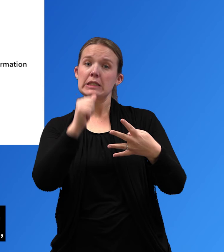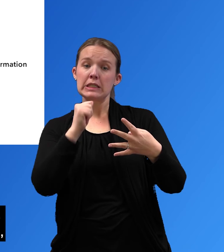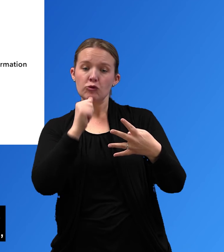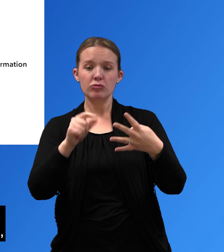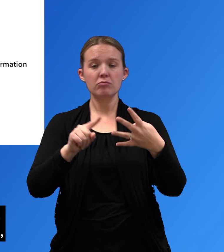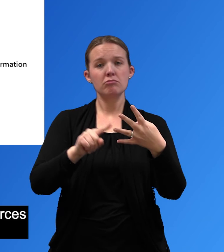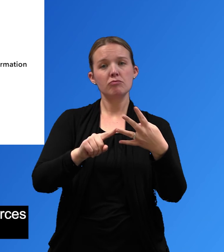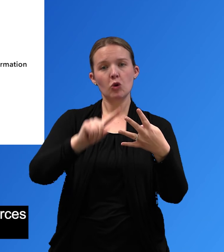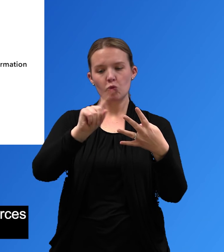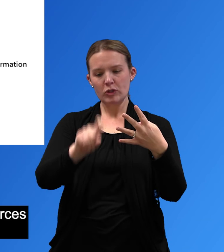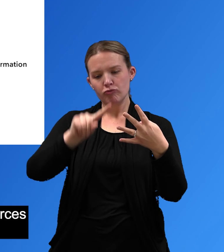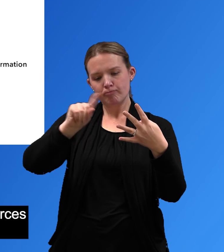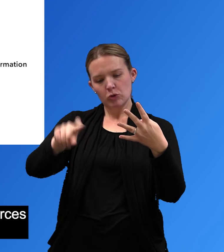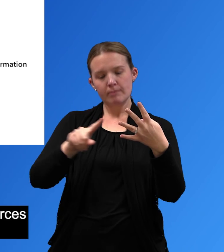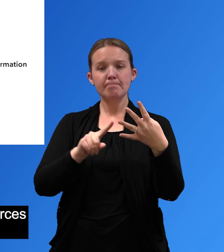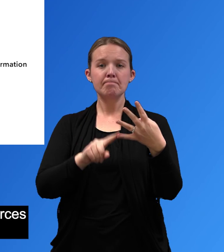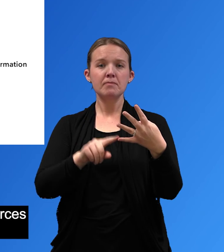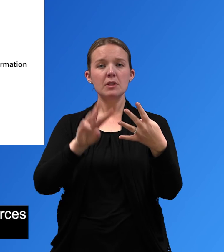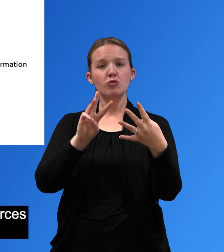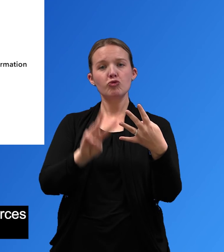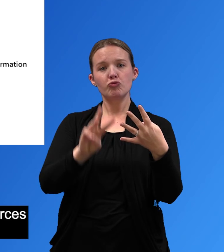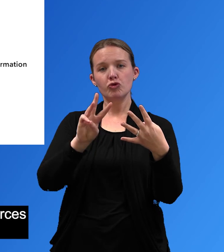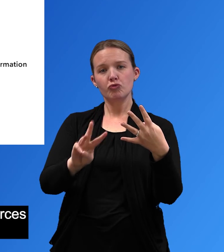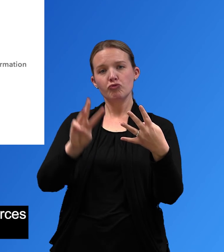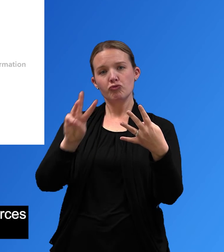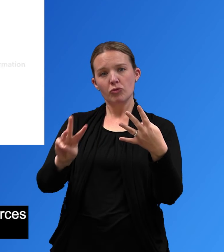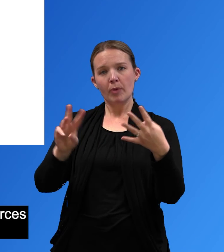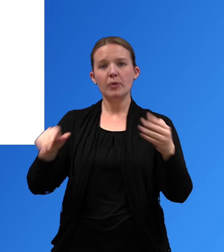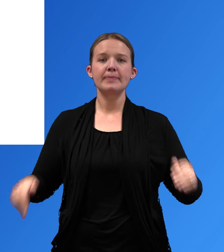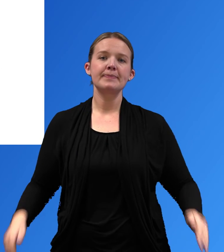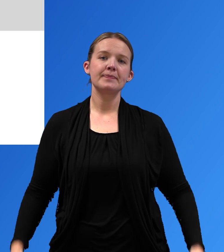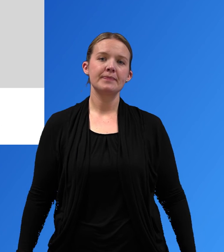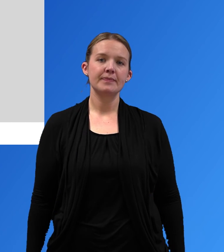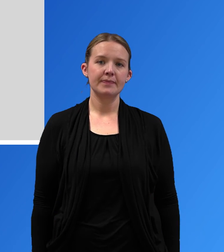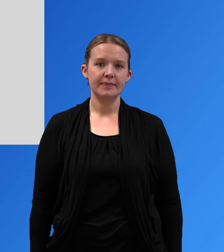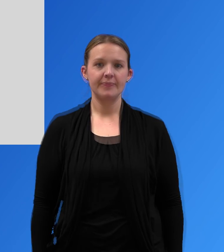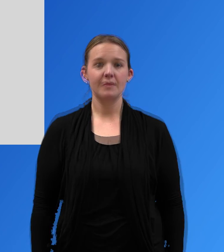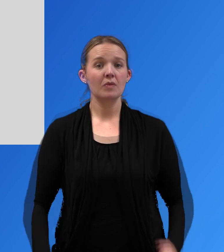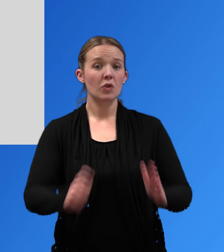questions, links to external sources of information.